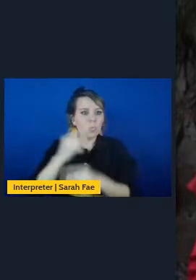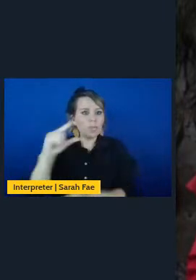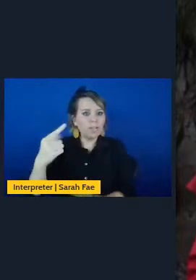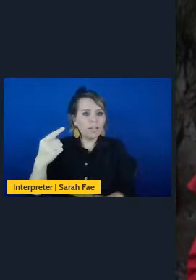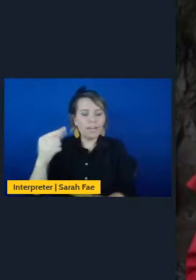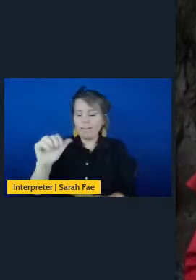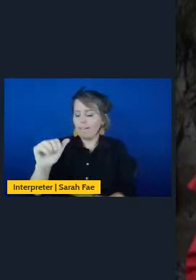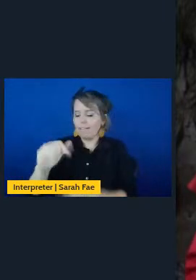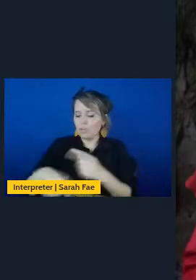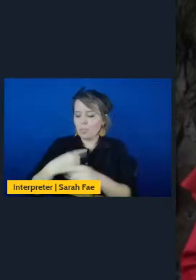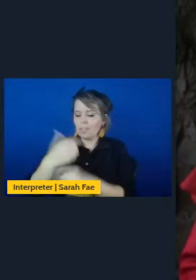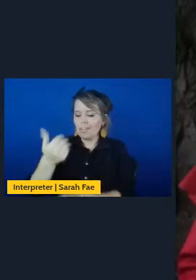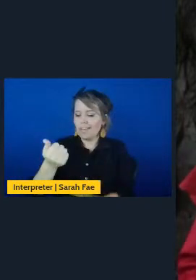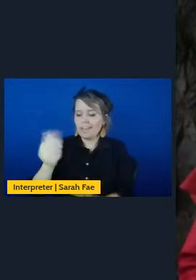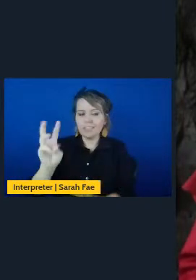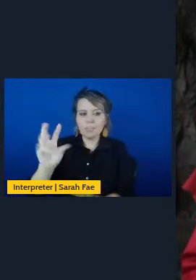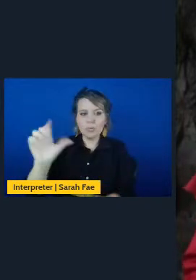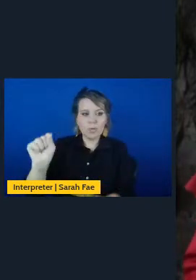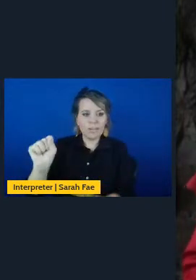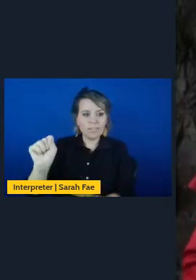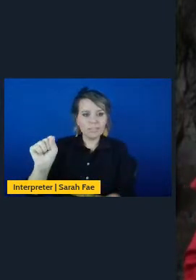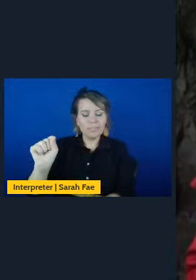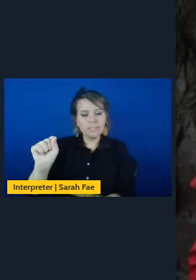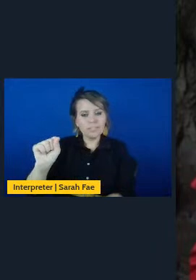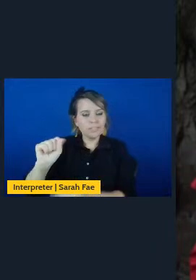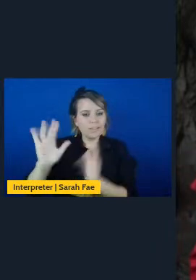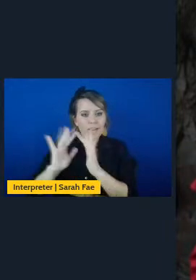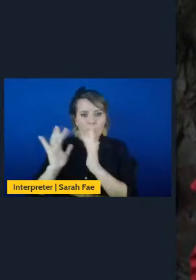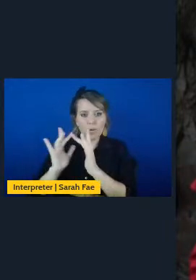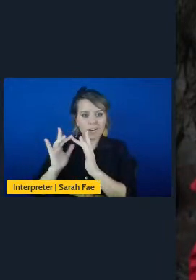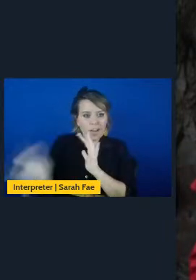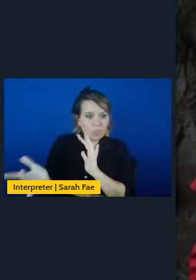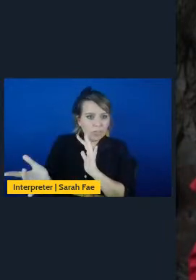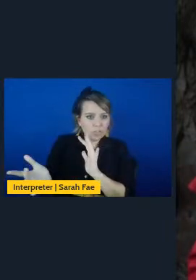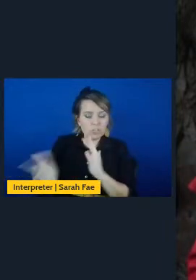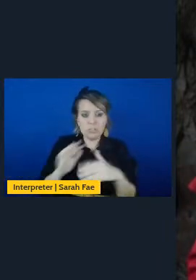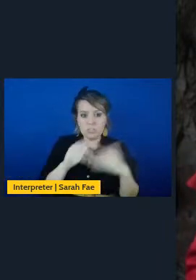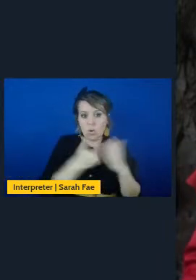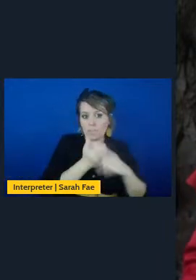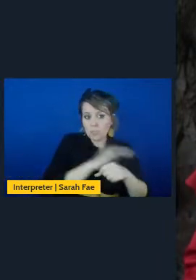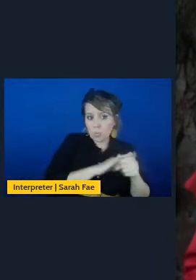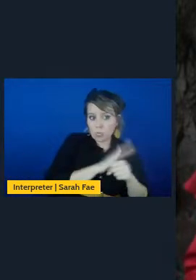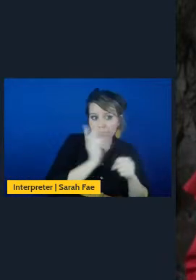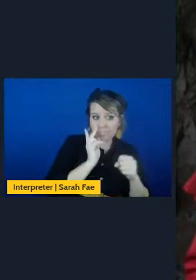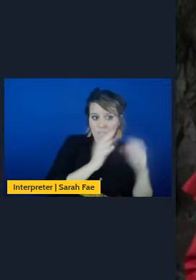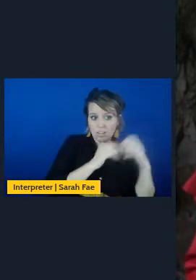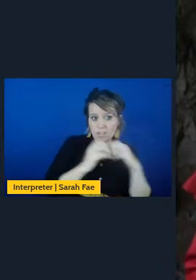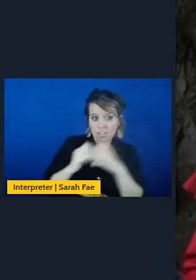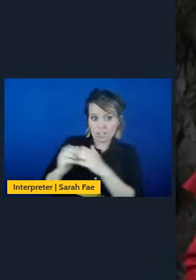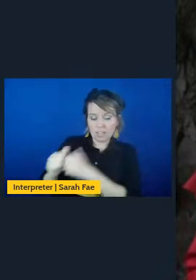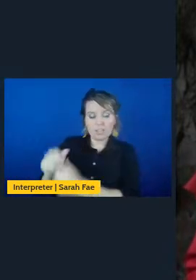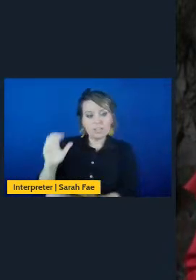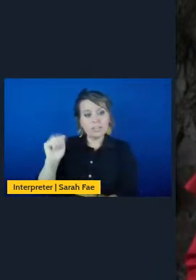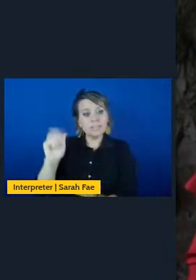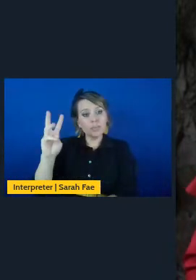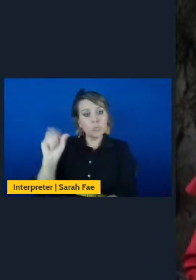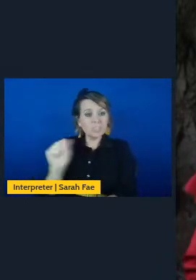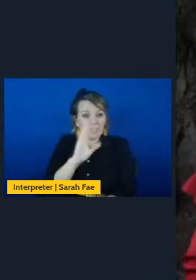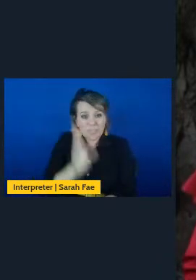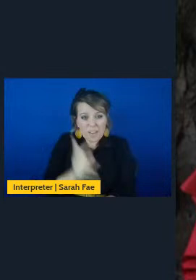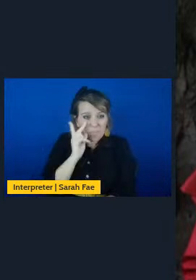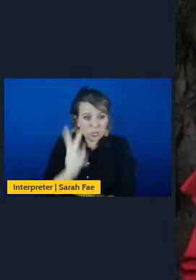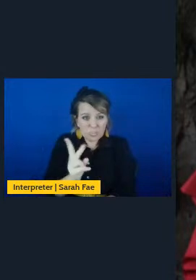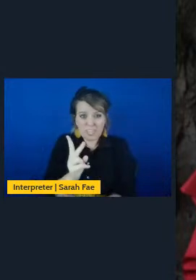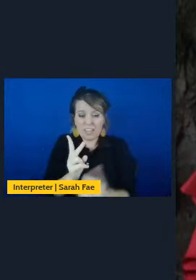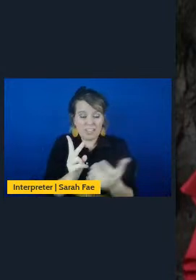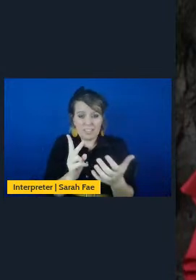network outage. All of its competitors have seen global collapses of various things. AWS has not. Please don't make me